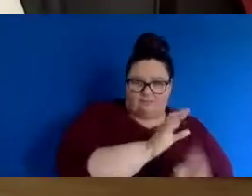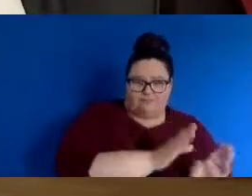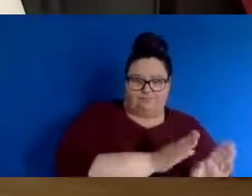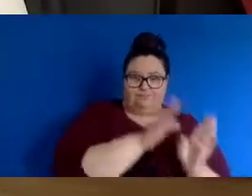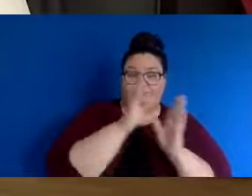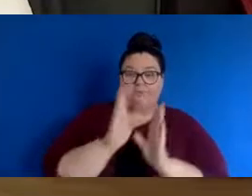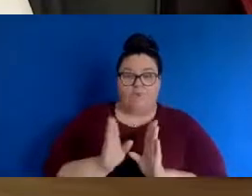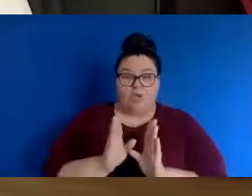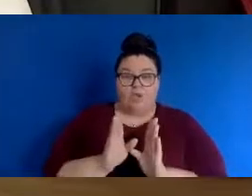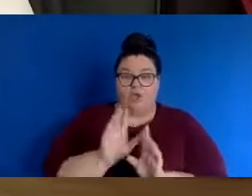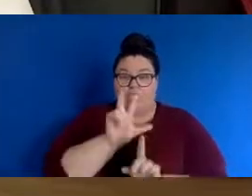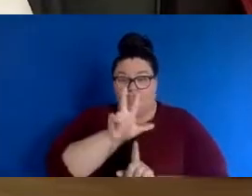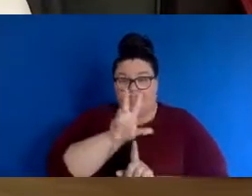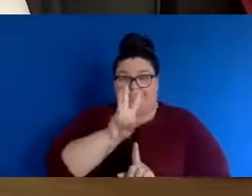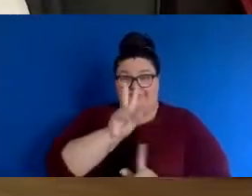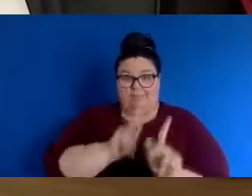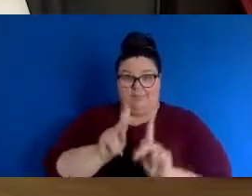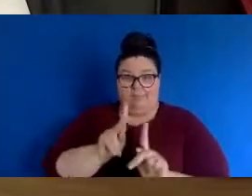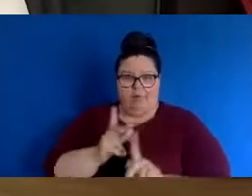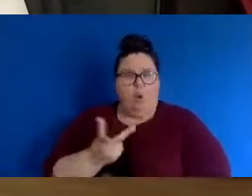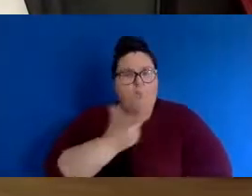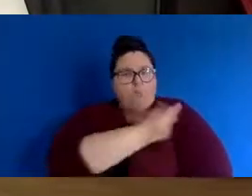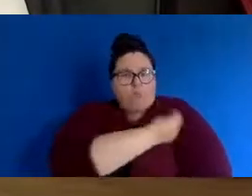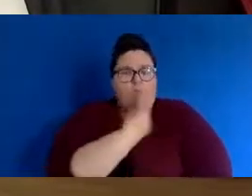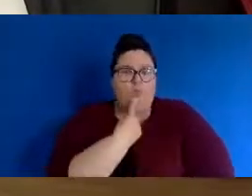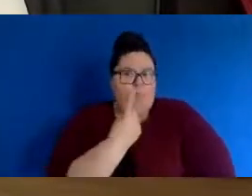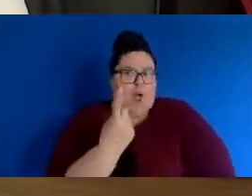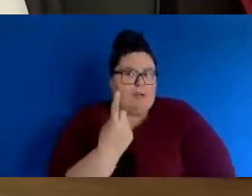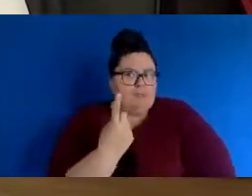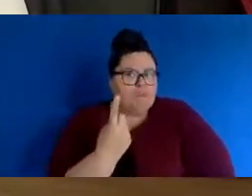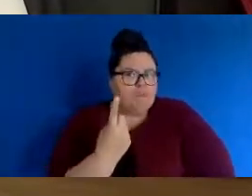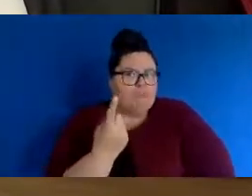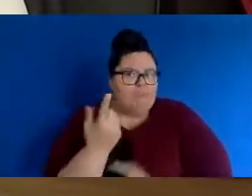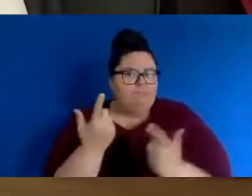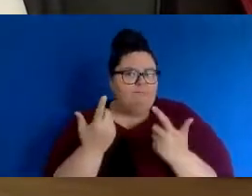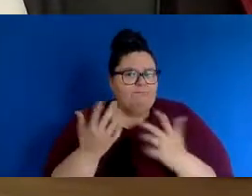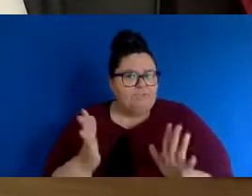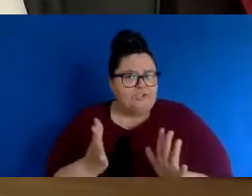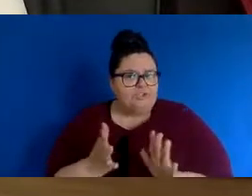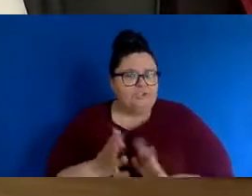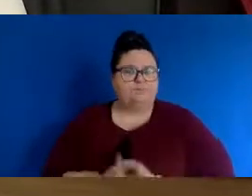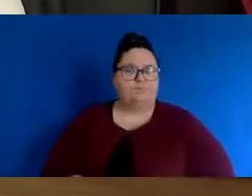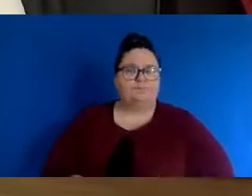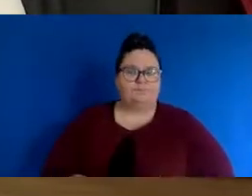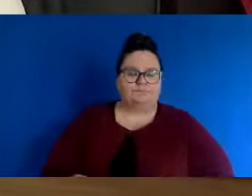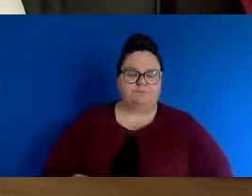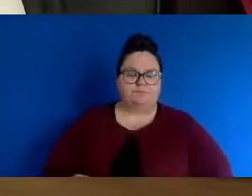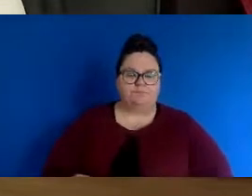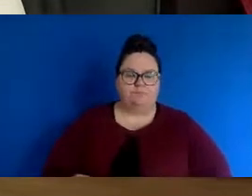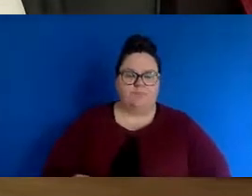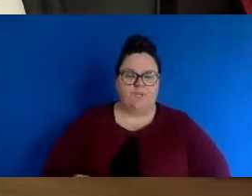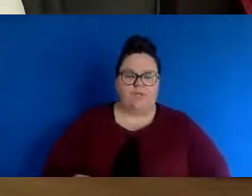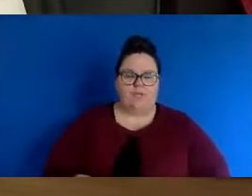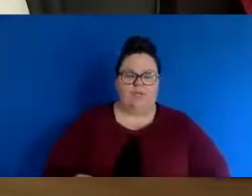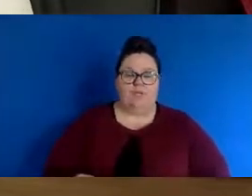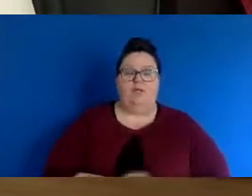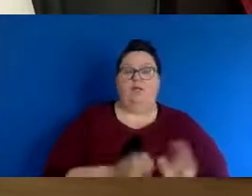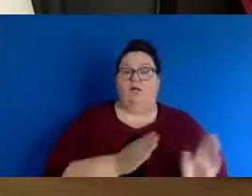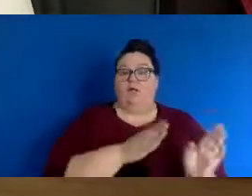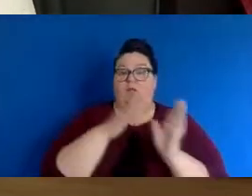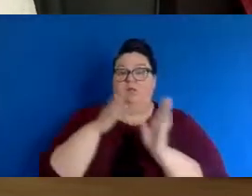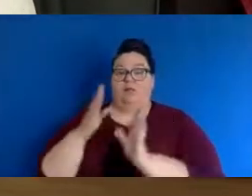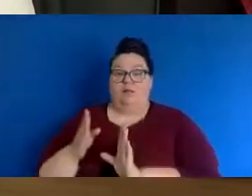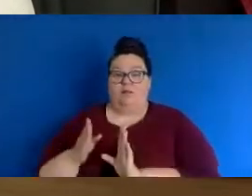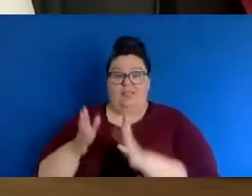were 36 cases in people who were partially vaccinated, that is, they had received 1 dose more than 14 days prior to becoming infected.